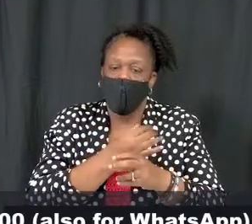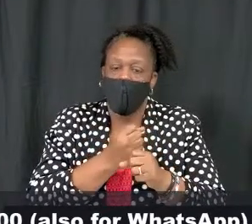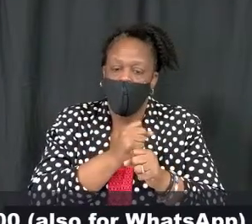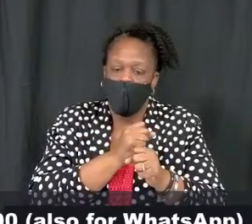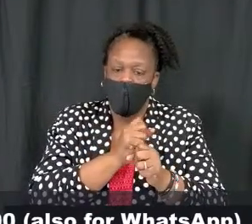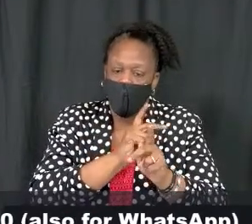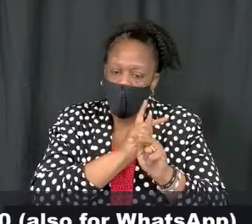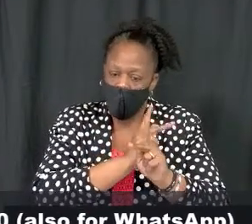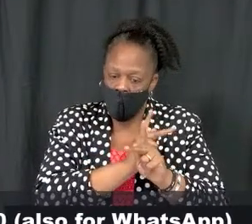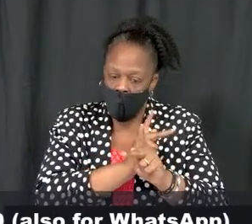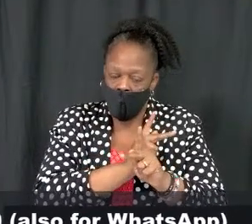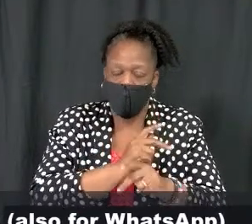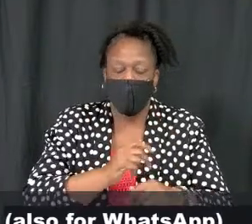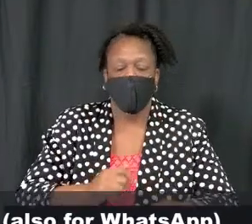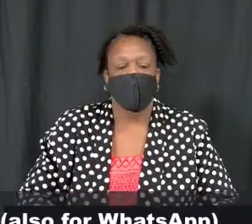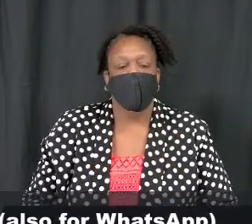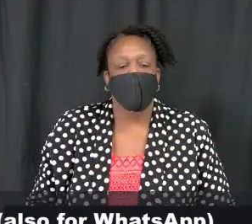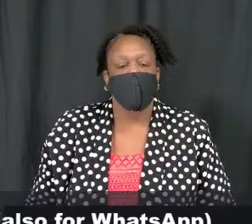secure.